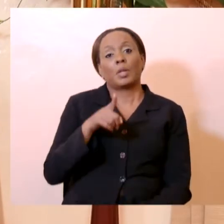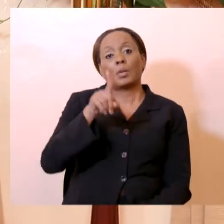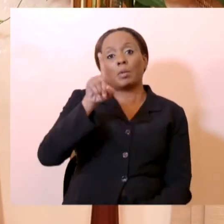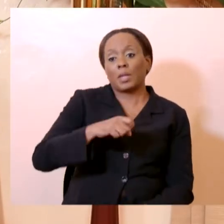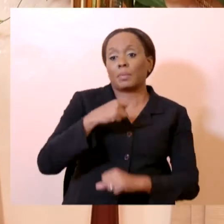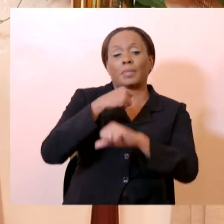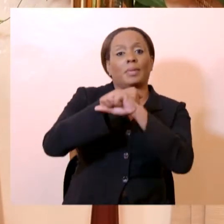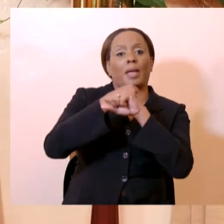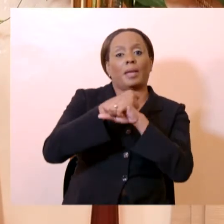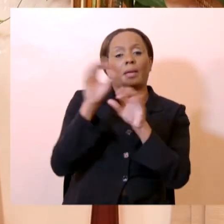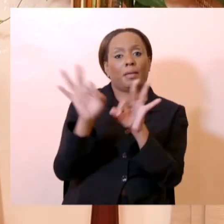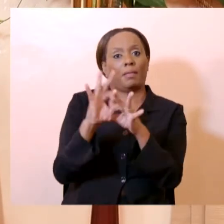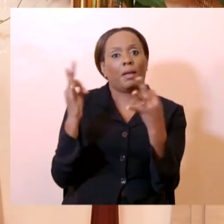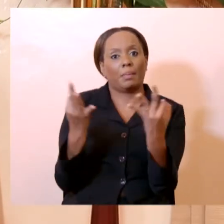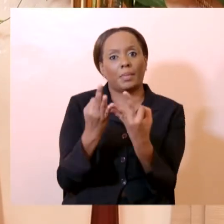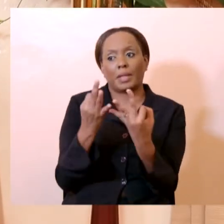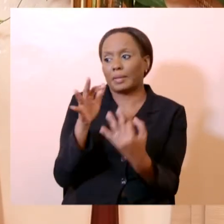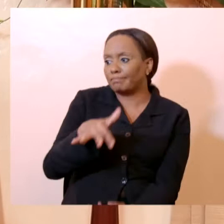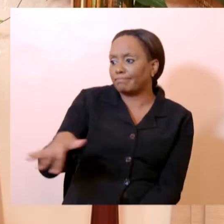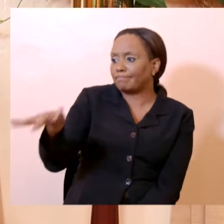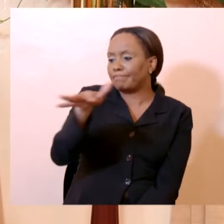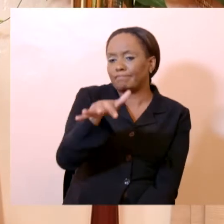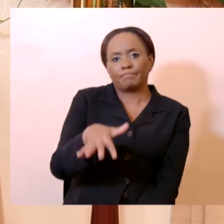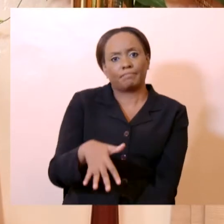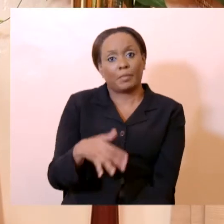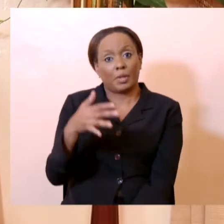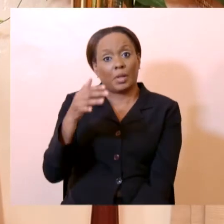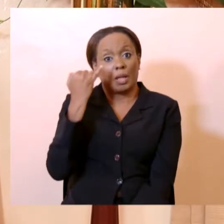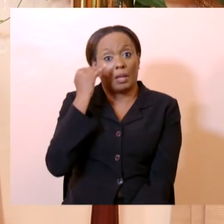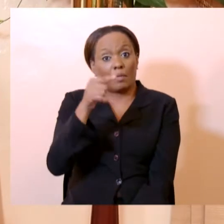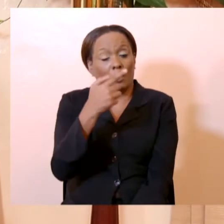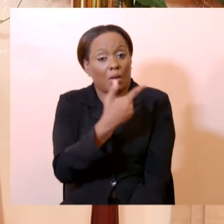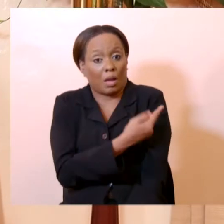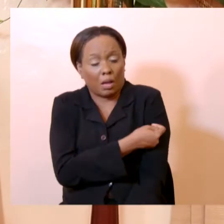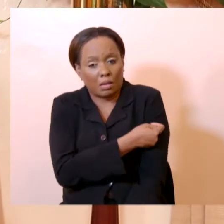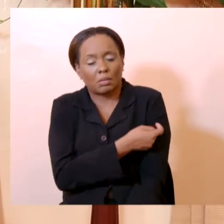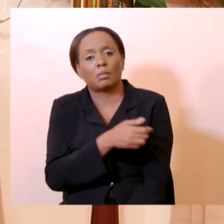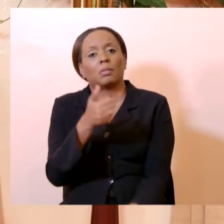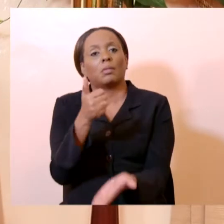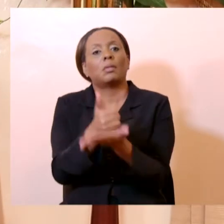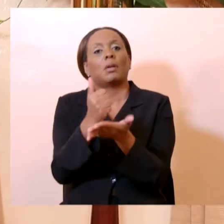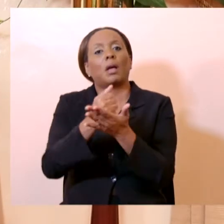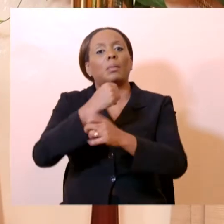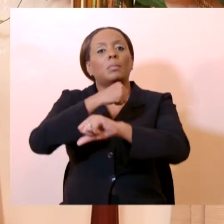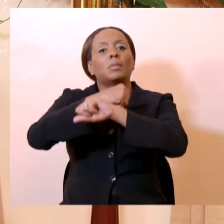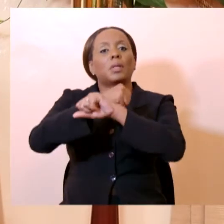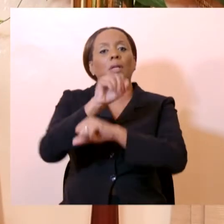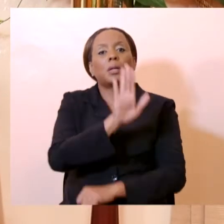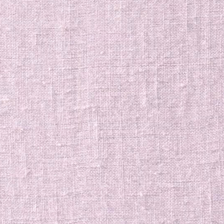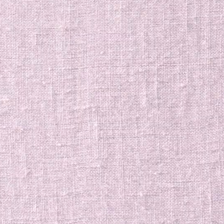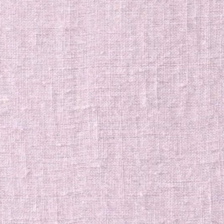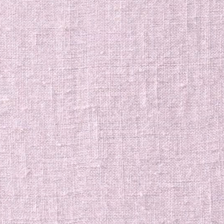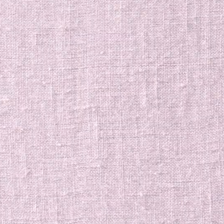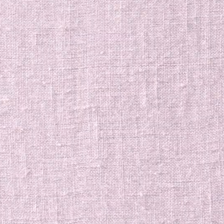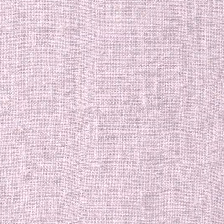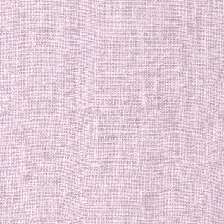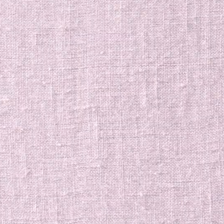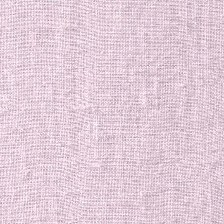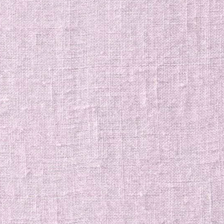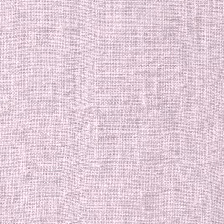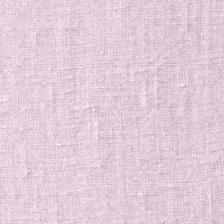well. So taking the vaccine can also help protect your extended family as well.